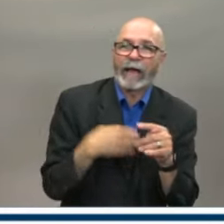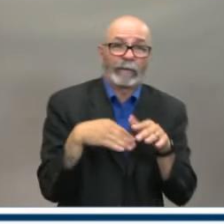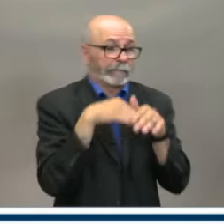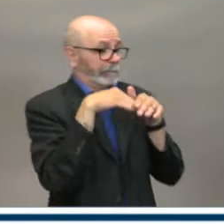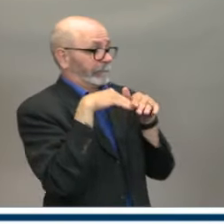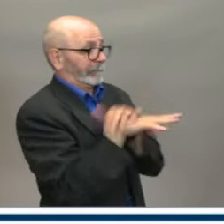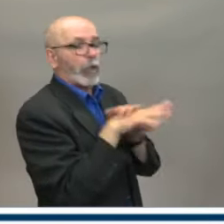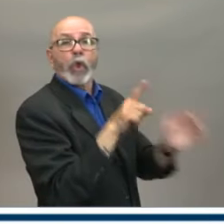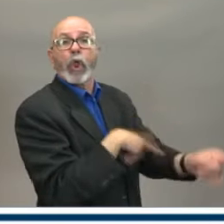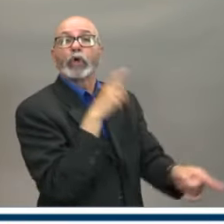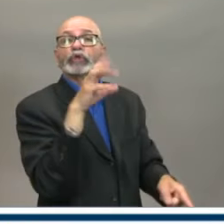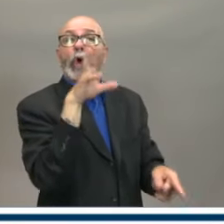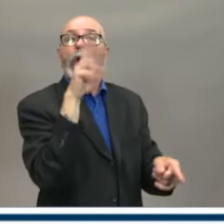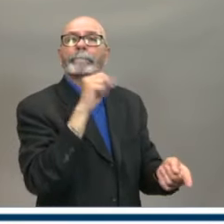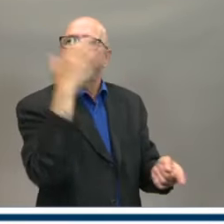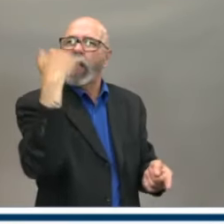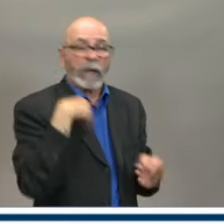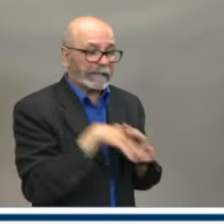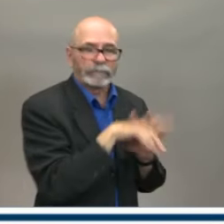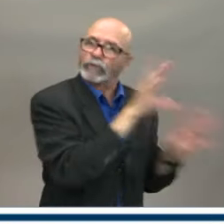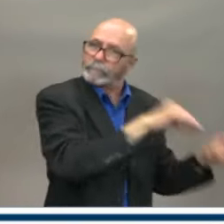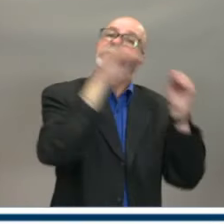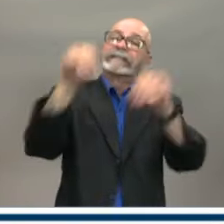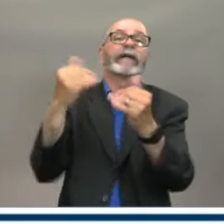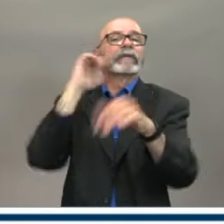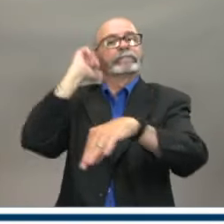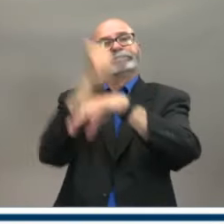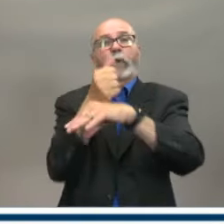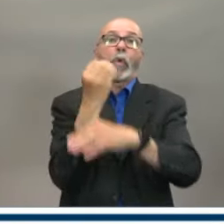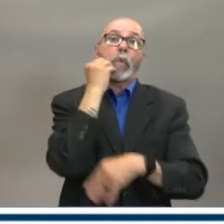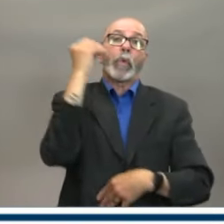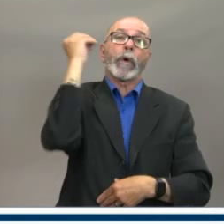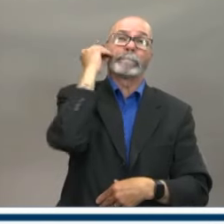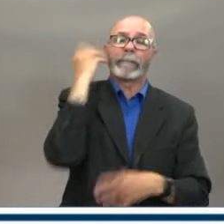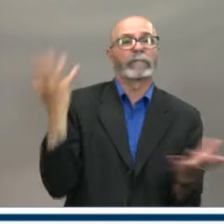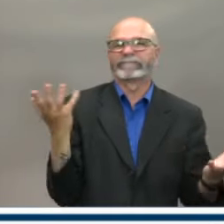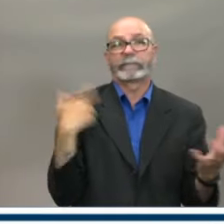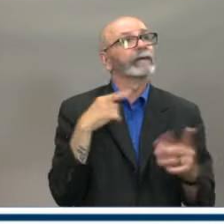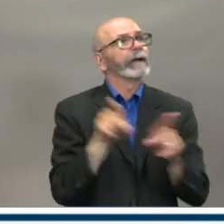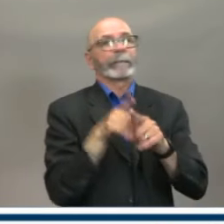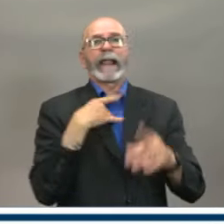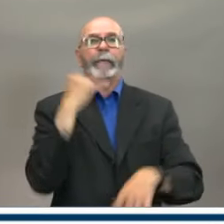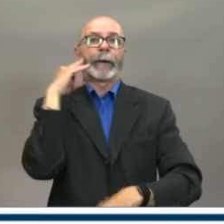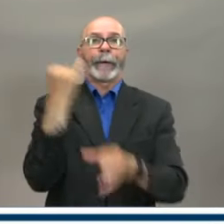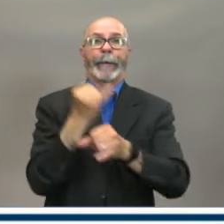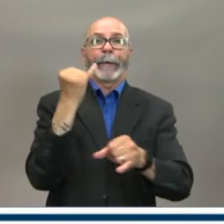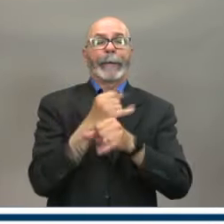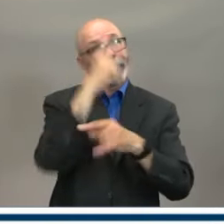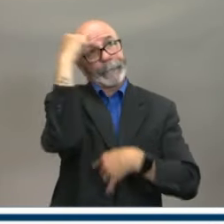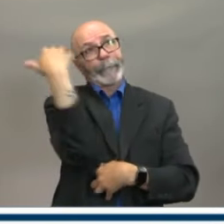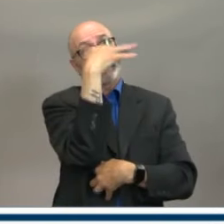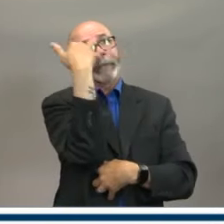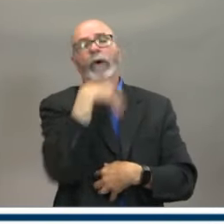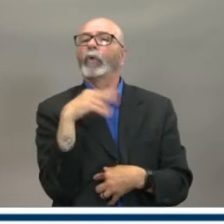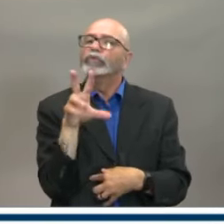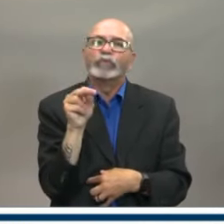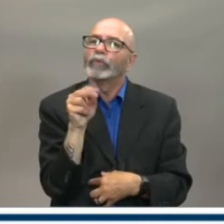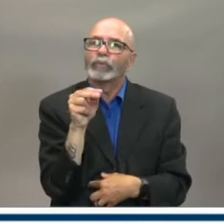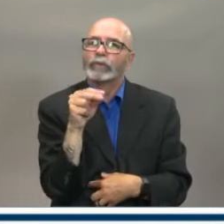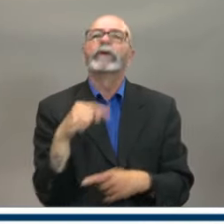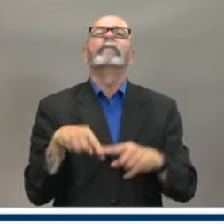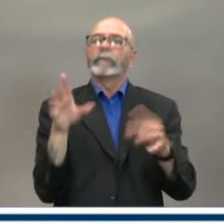new home. They're not moving into an institution to be cared for. They're moving into a new home, and the atmosphere is being built around that, wider